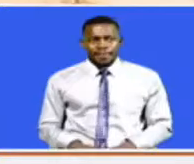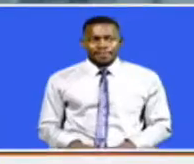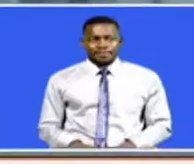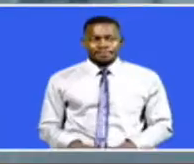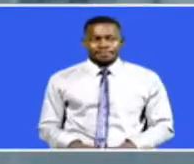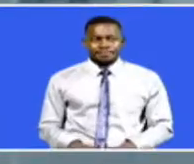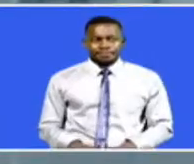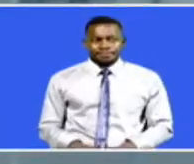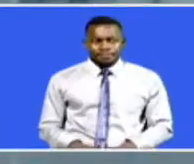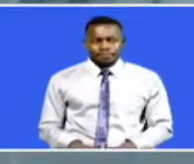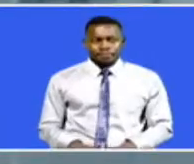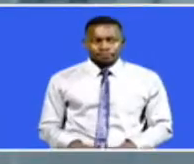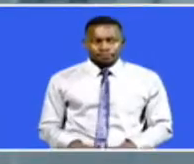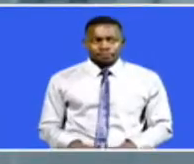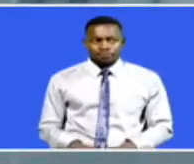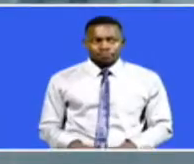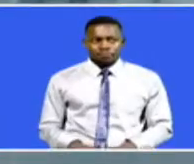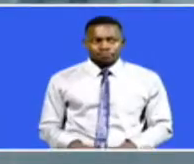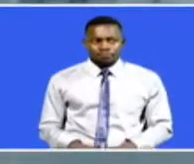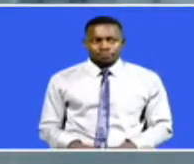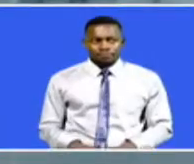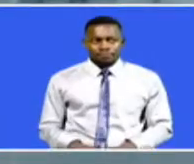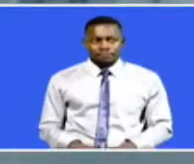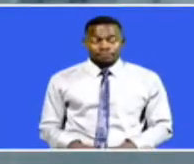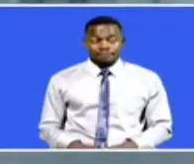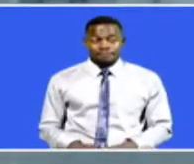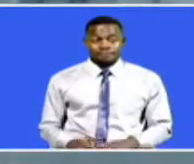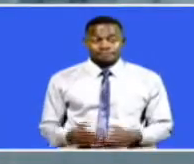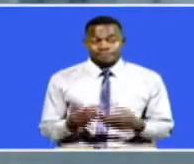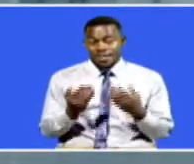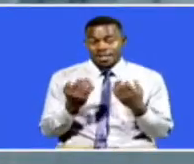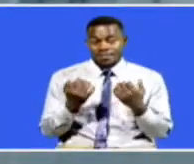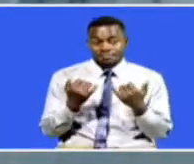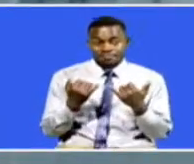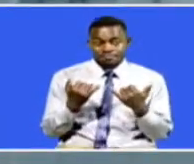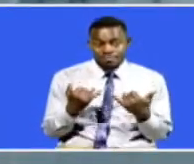Research has shown women have for long been left out in